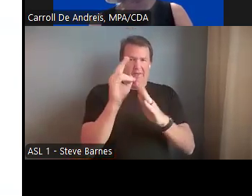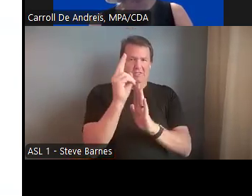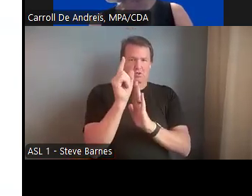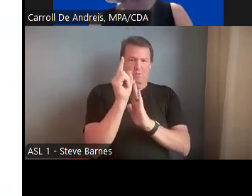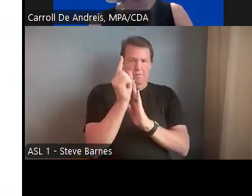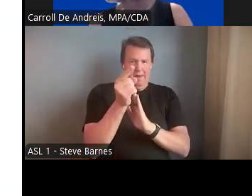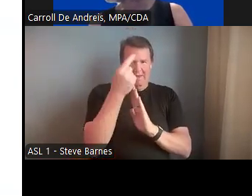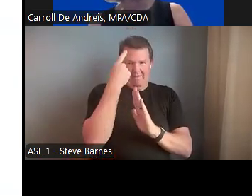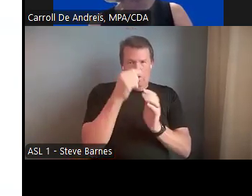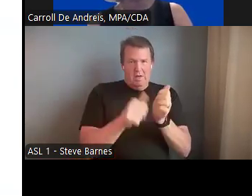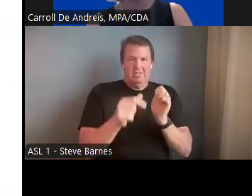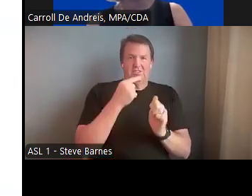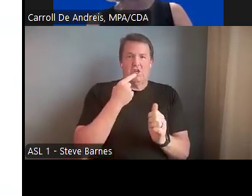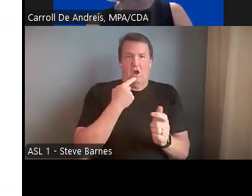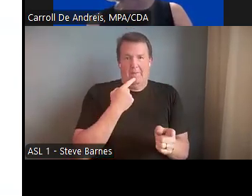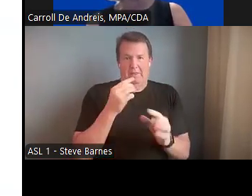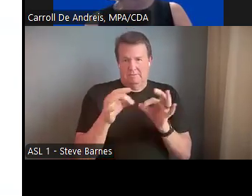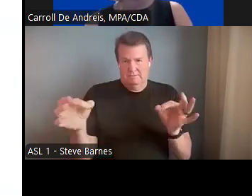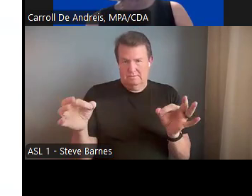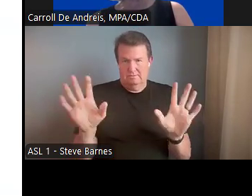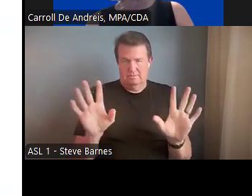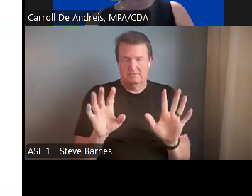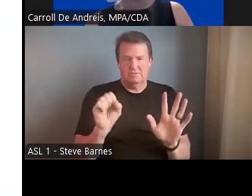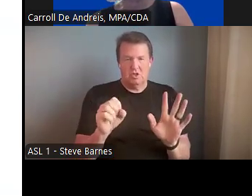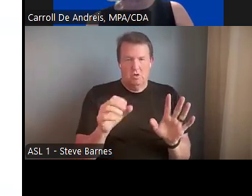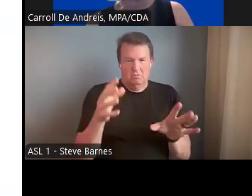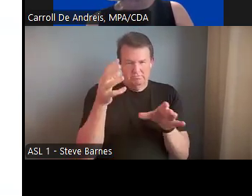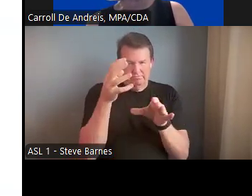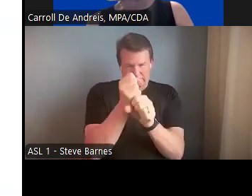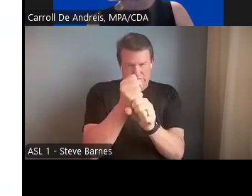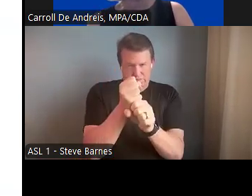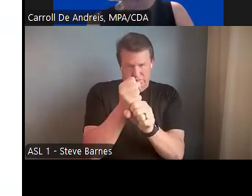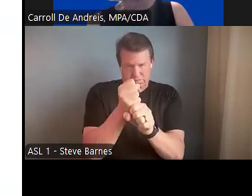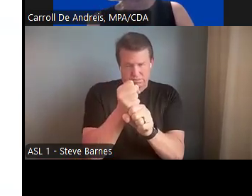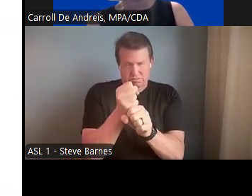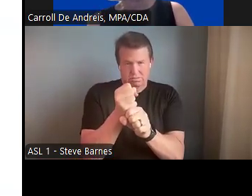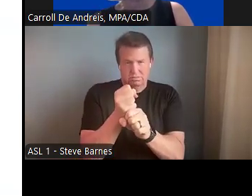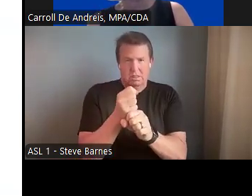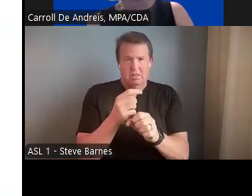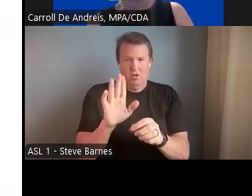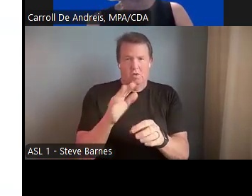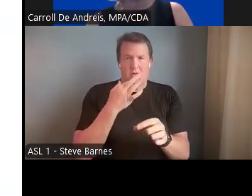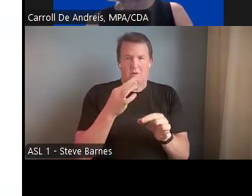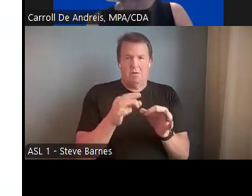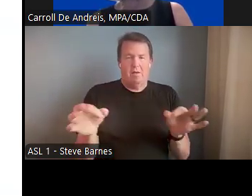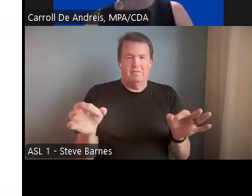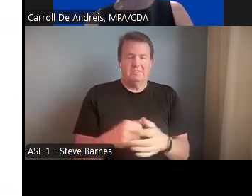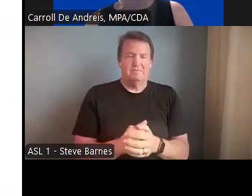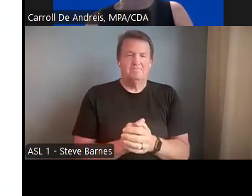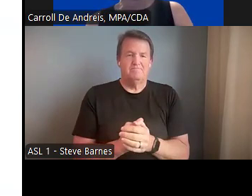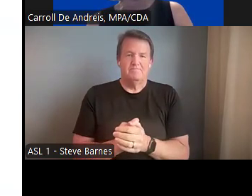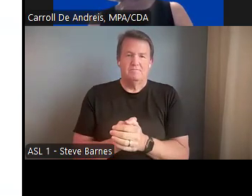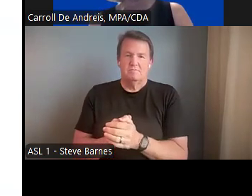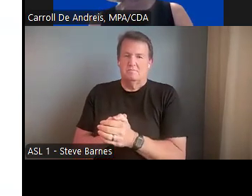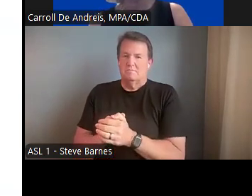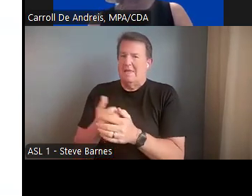each comment, so we appreciate your keeping that in consideration when you're giving your comment. And of course, at